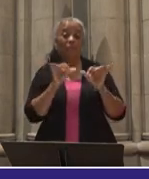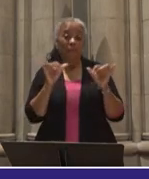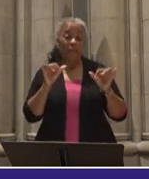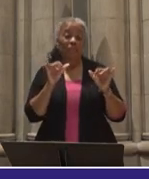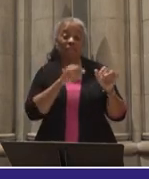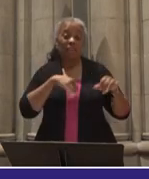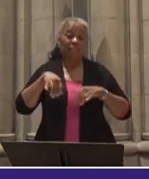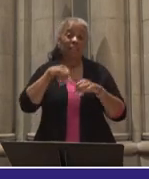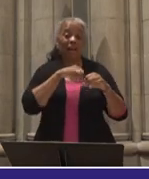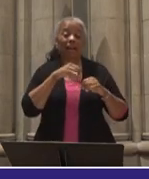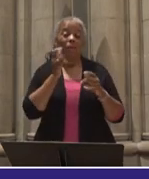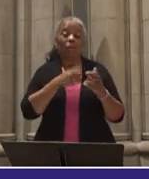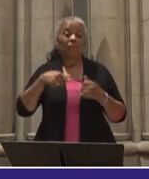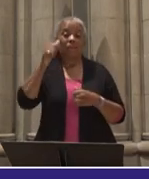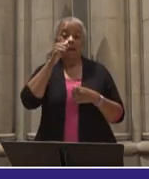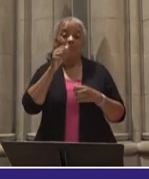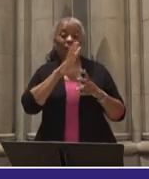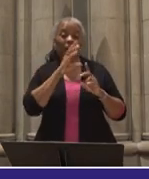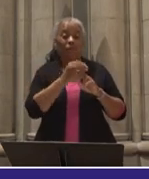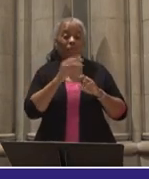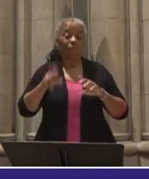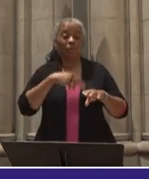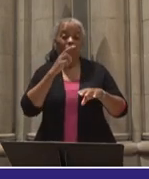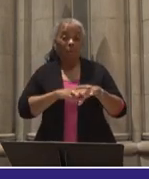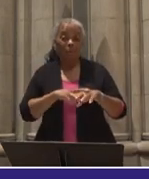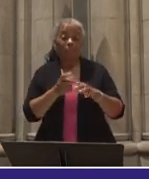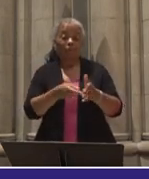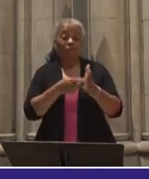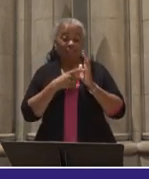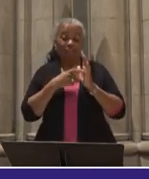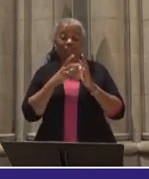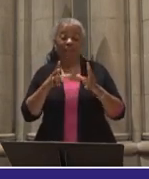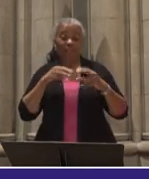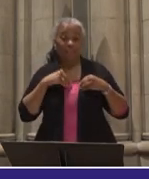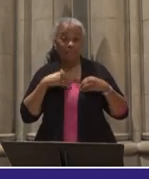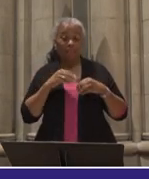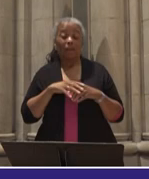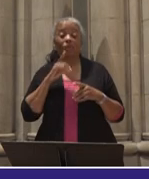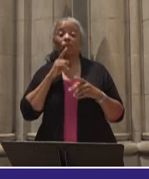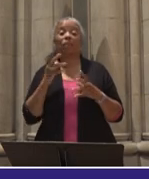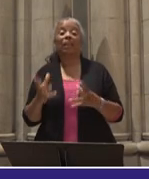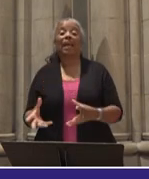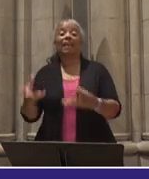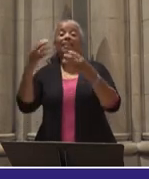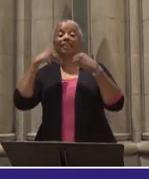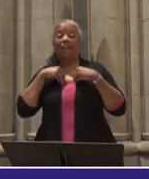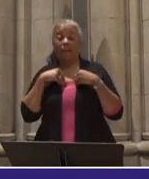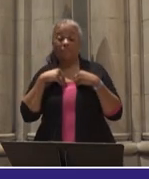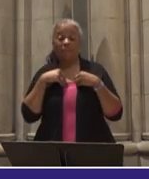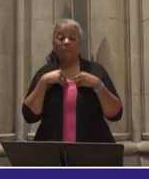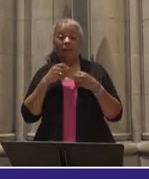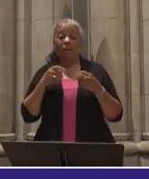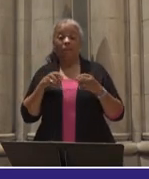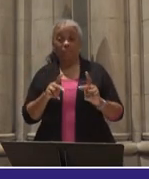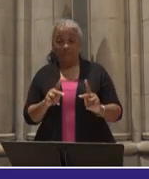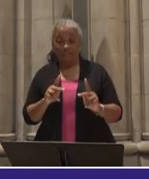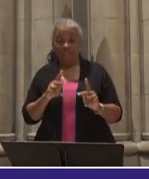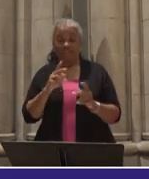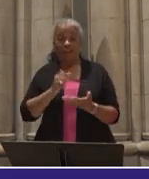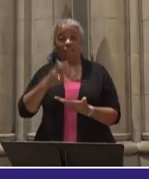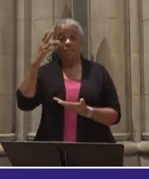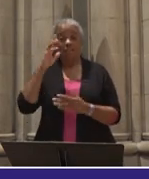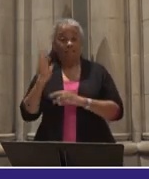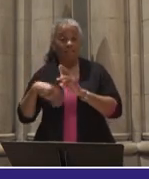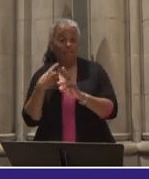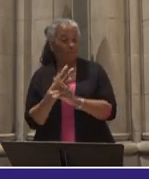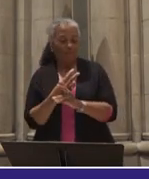norms and criteria of acceptability, so to inherit the privileges and riches of the world.